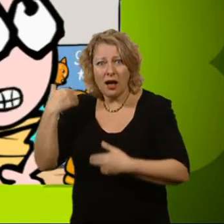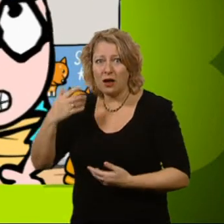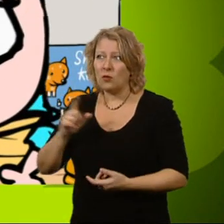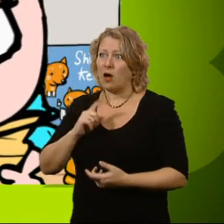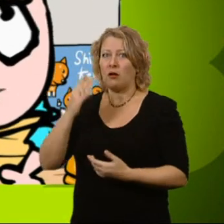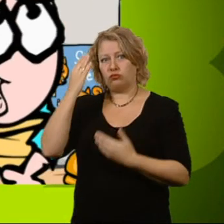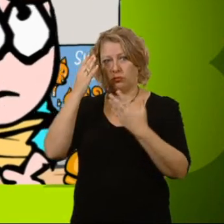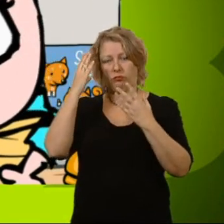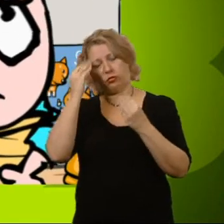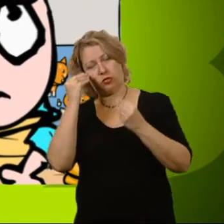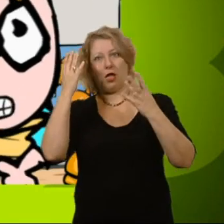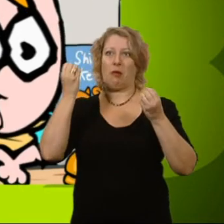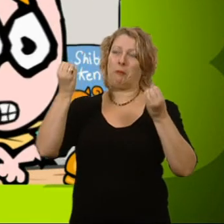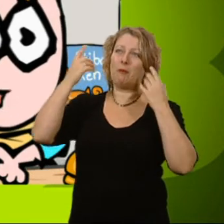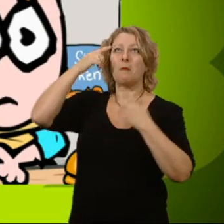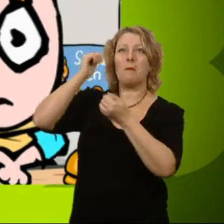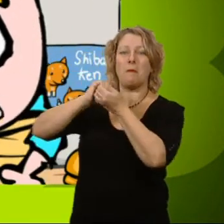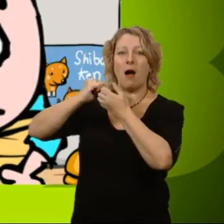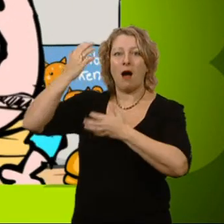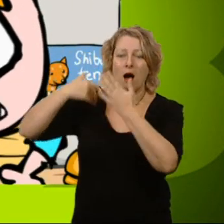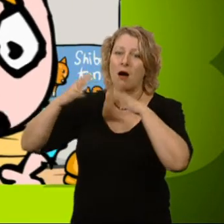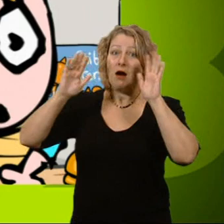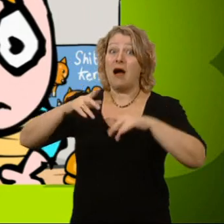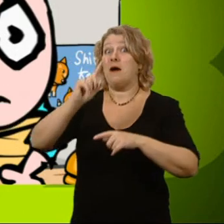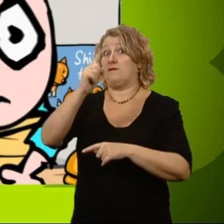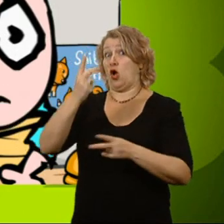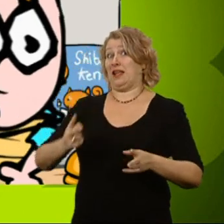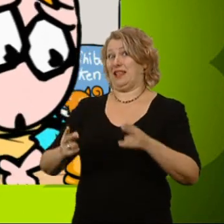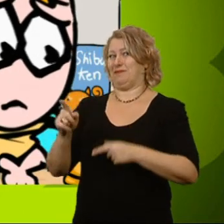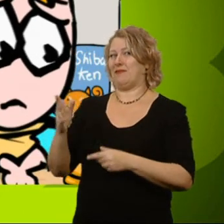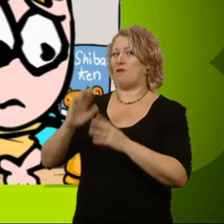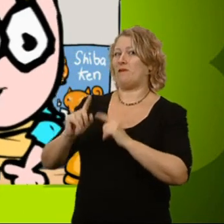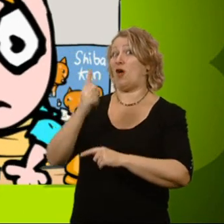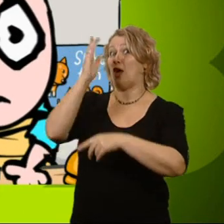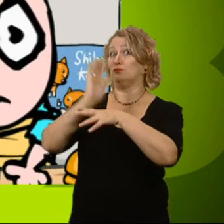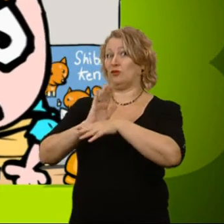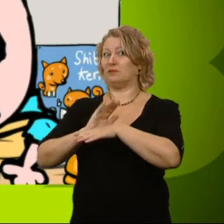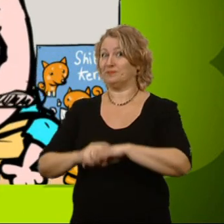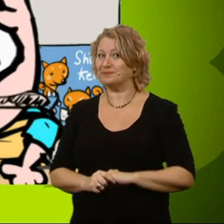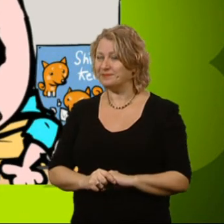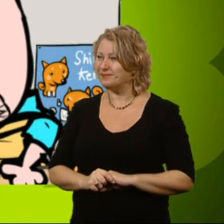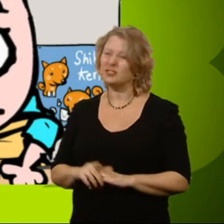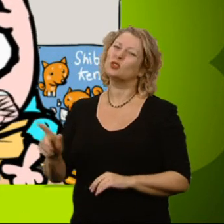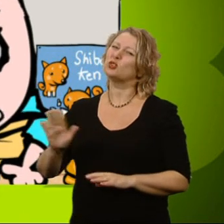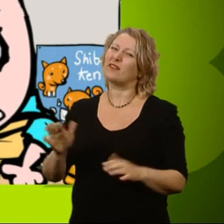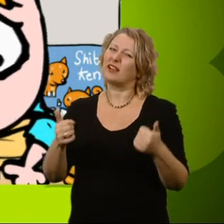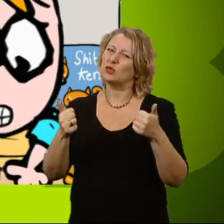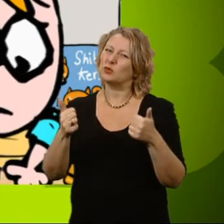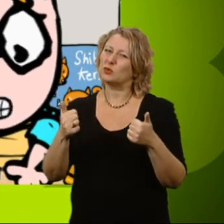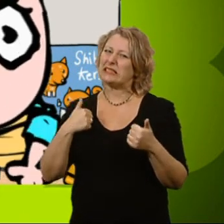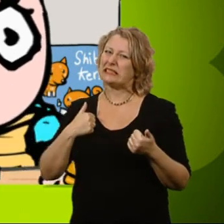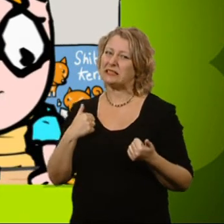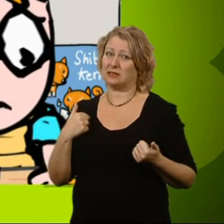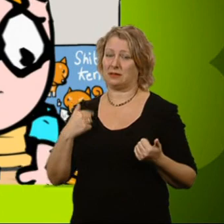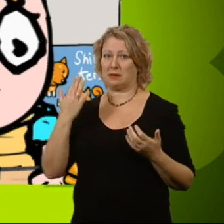dream sequences and flashbacks. Our first clip is from episode 1. Now, this wasn't a very good time for me. I just